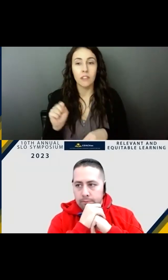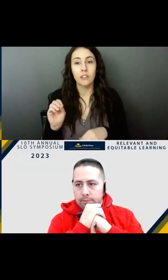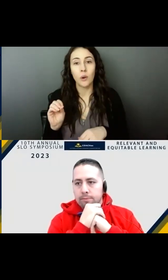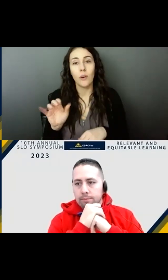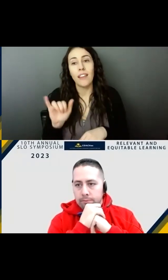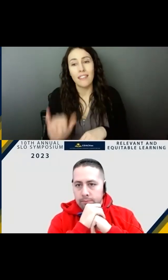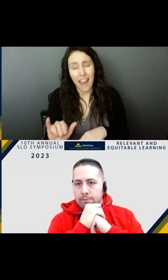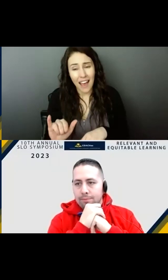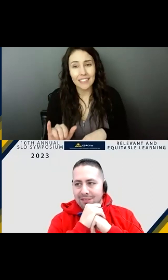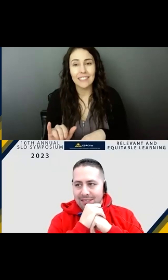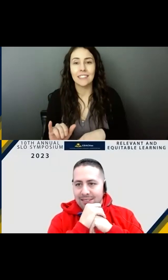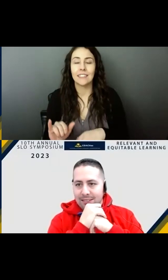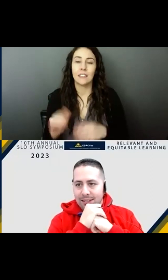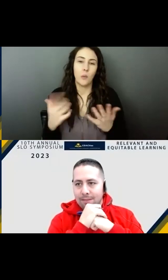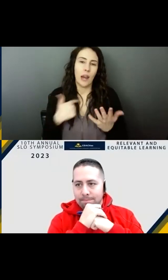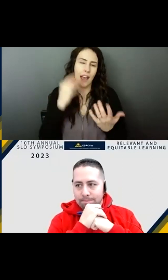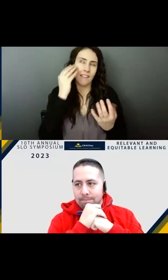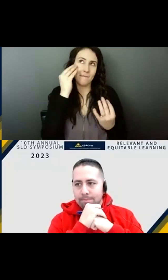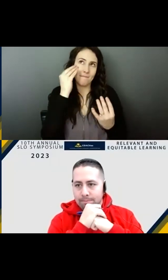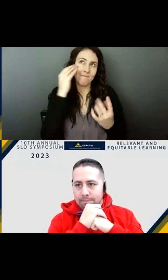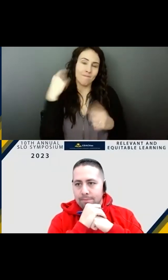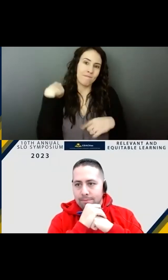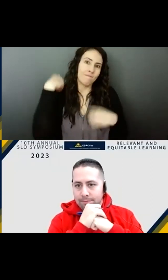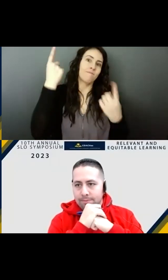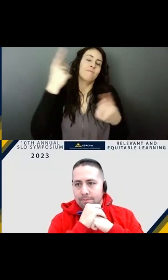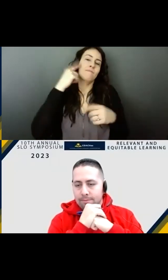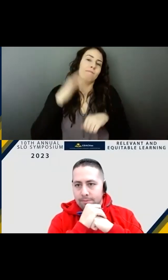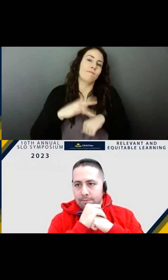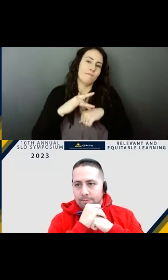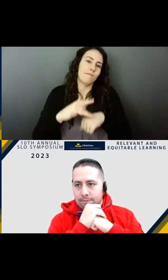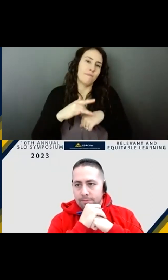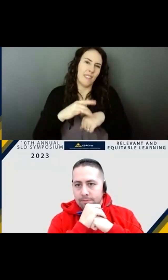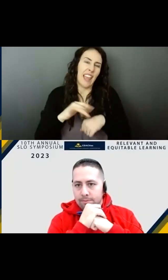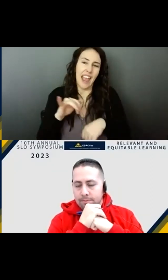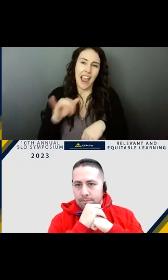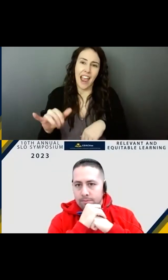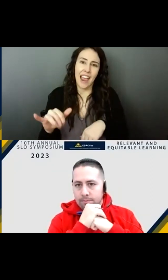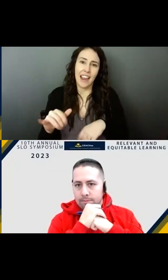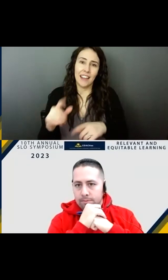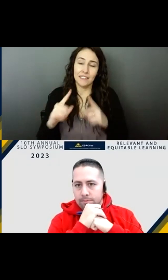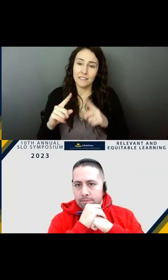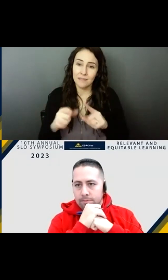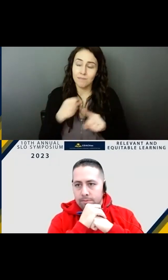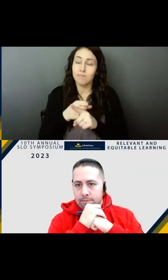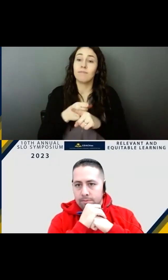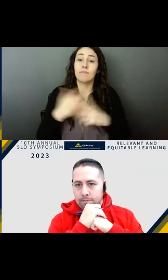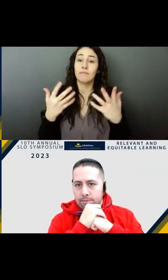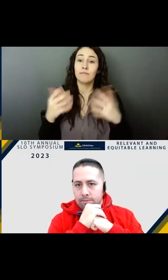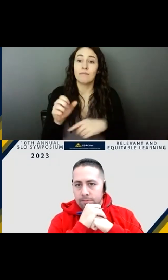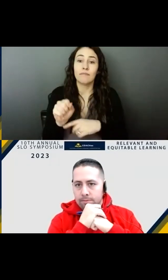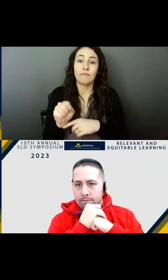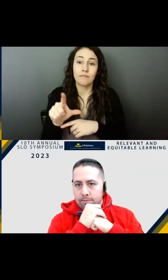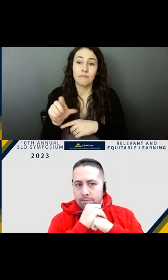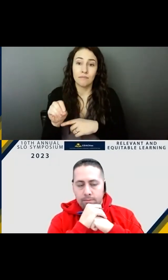on my mind. And it strikes me that in those conversations, learning outcomes are a place to start. As you